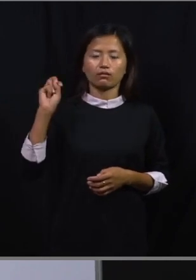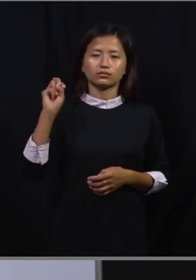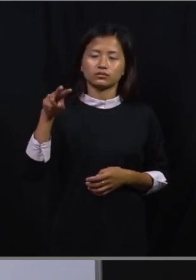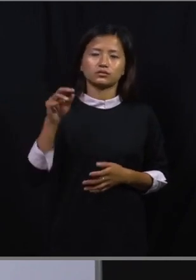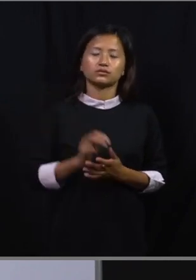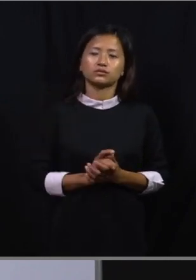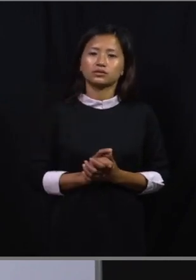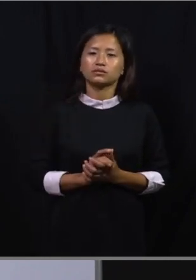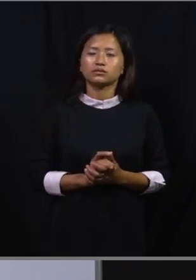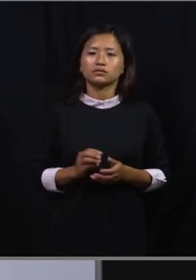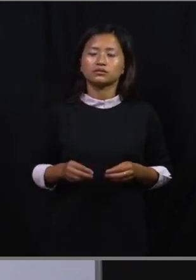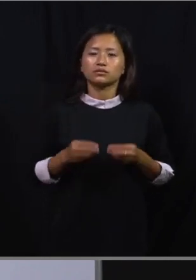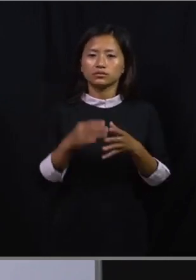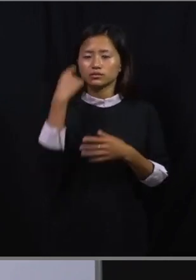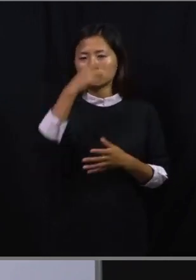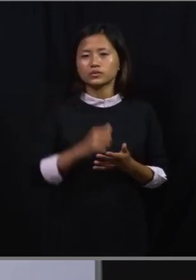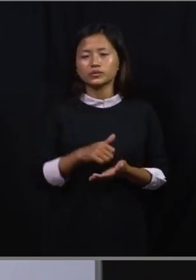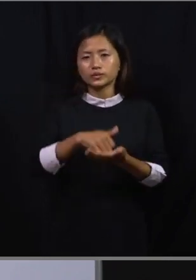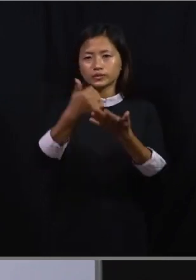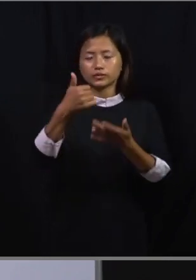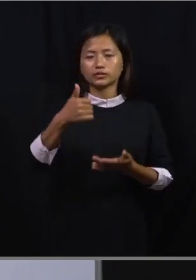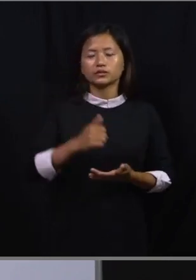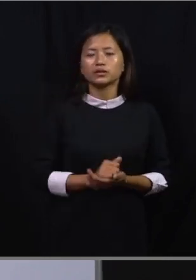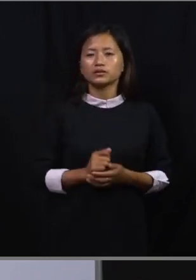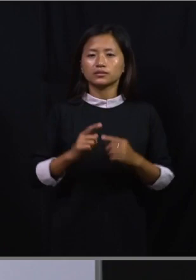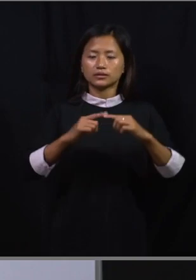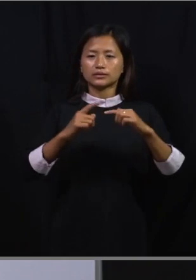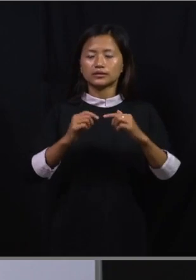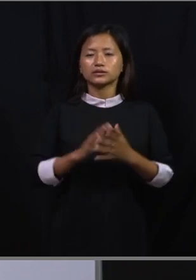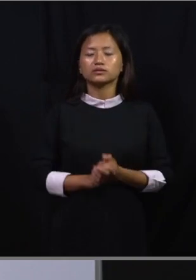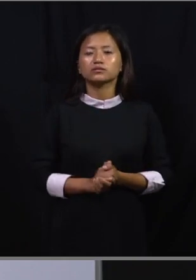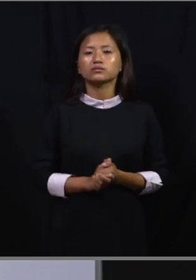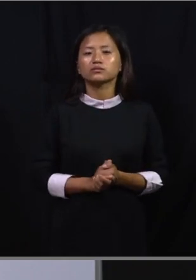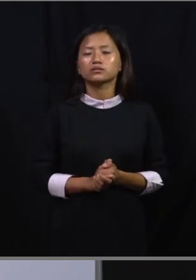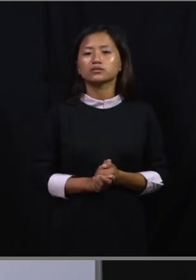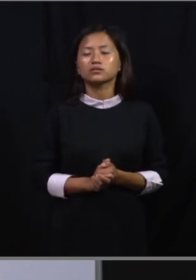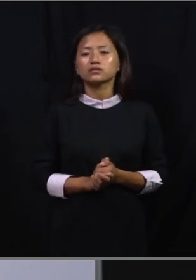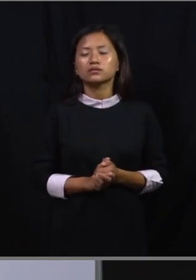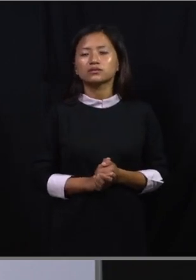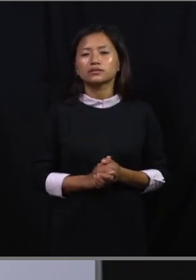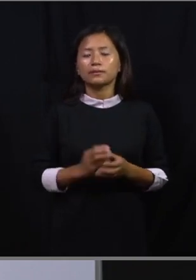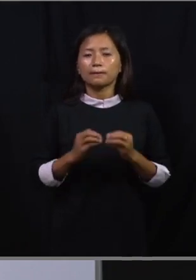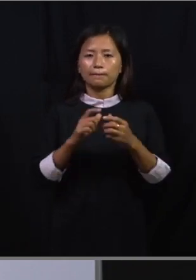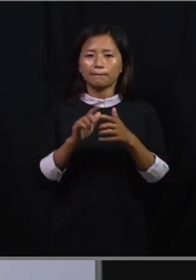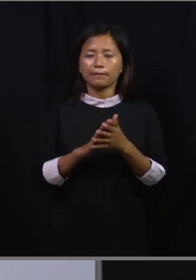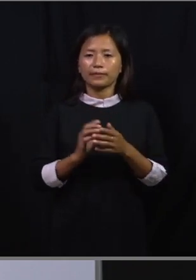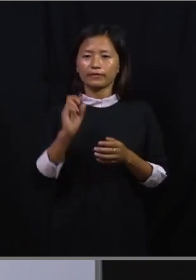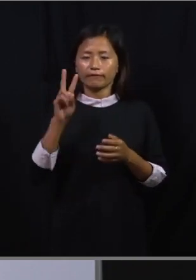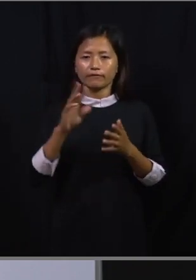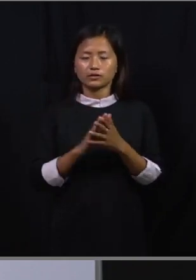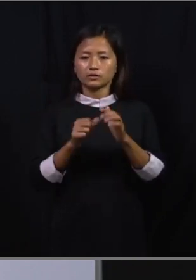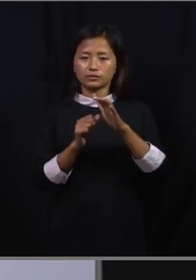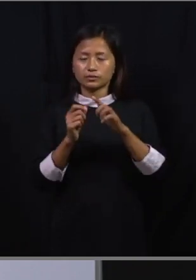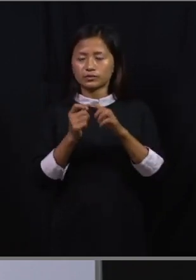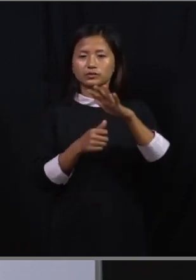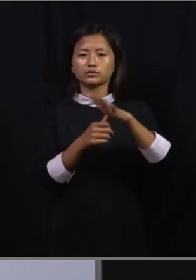held, Vladimir Putin, who won the election. When he was the president, Vladimir Putin, he was the vice president,